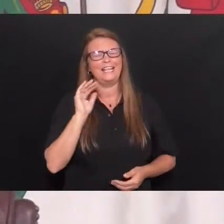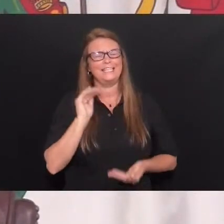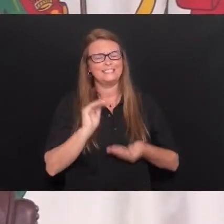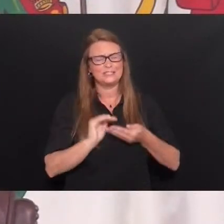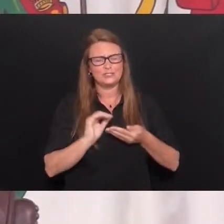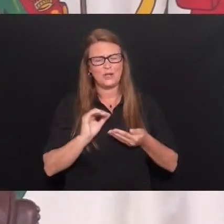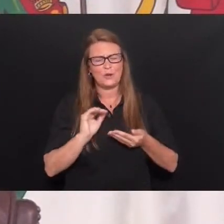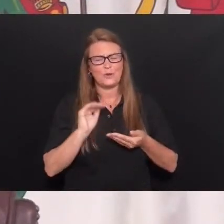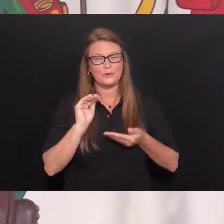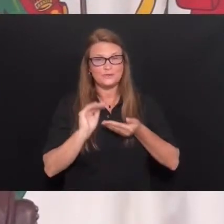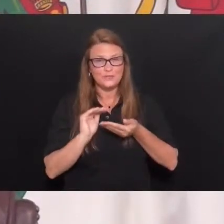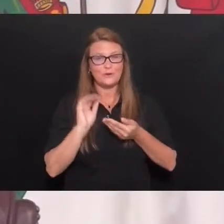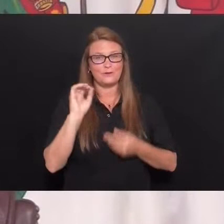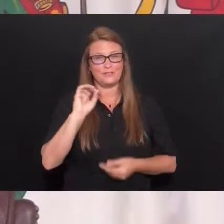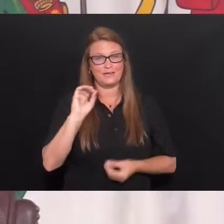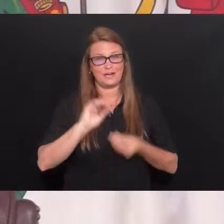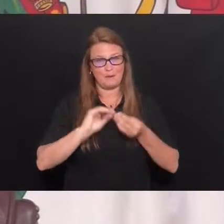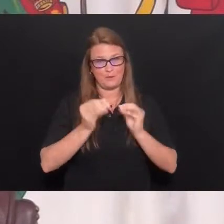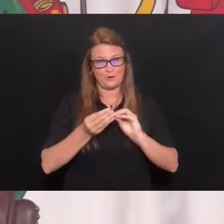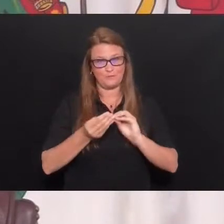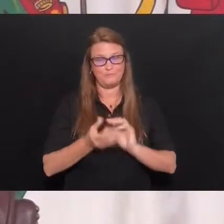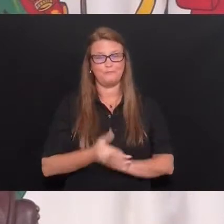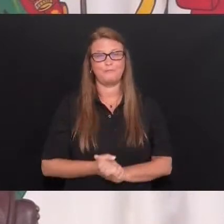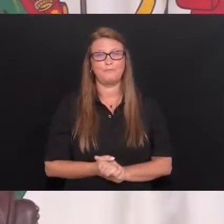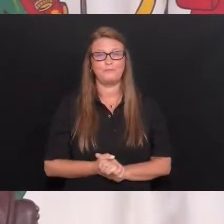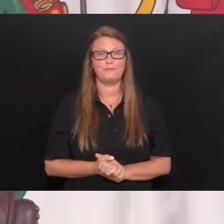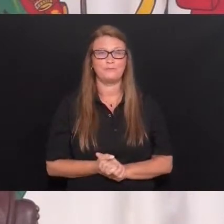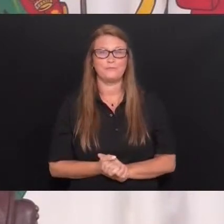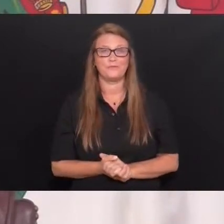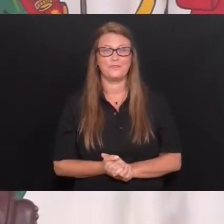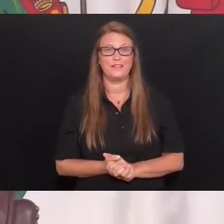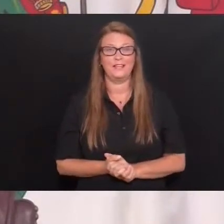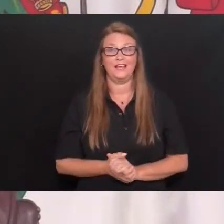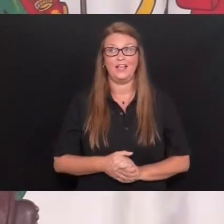That's the real number. Of all that